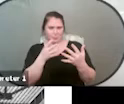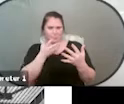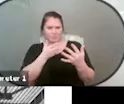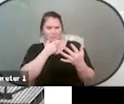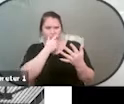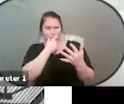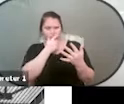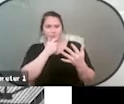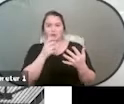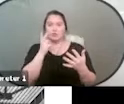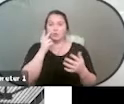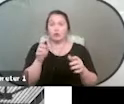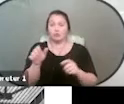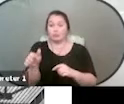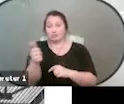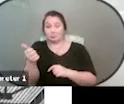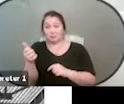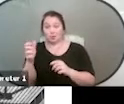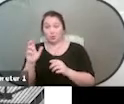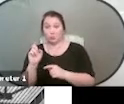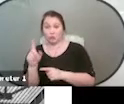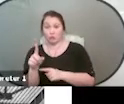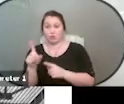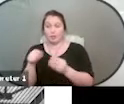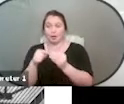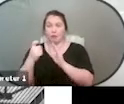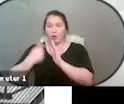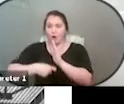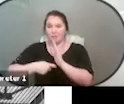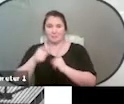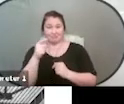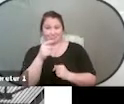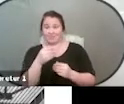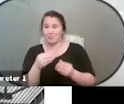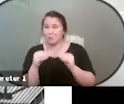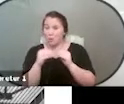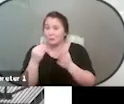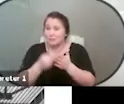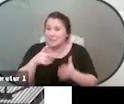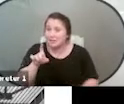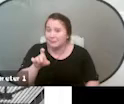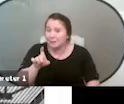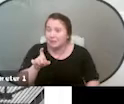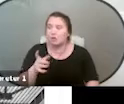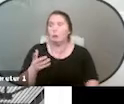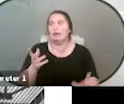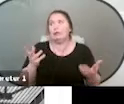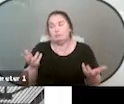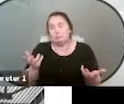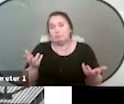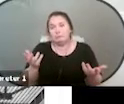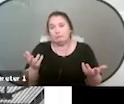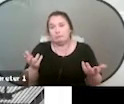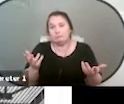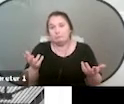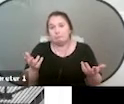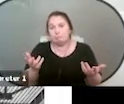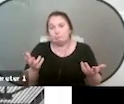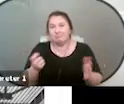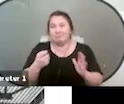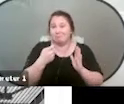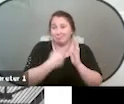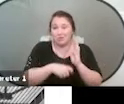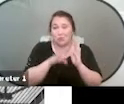another question about cost, and if this option is more expensive. Well, as costs pretty much always are